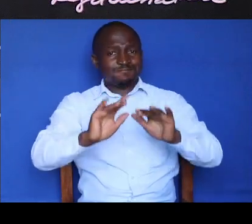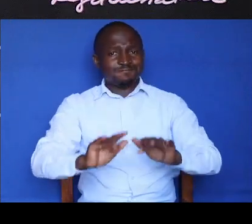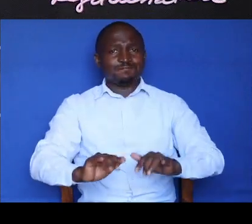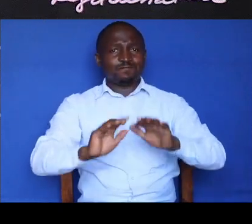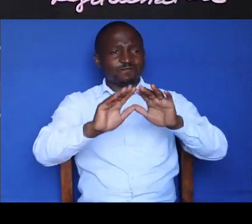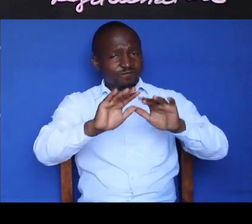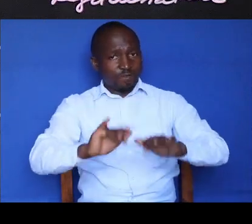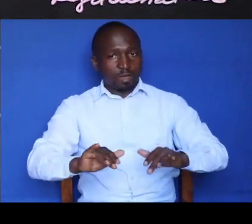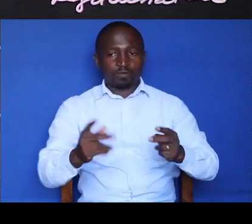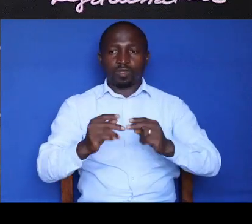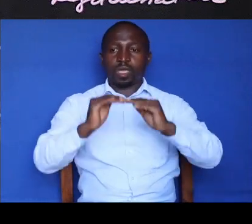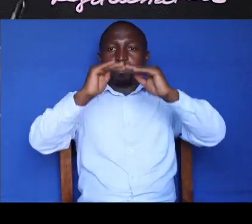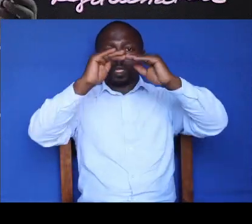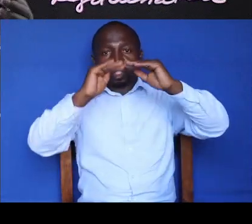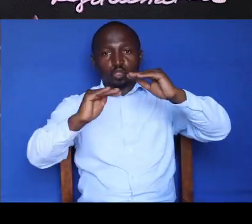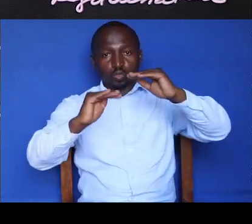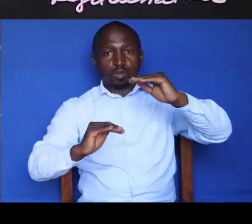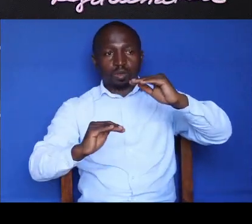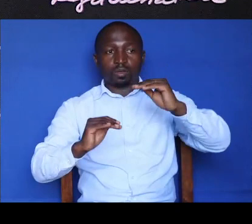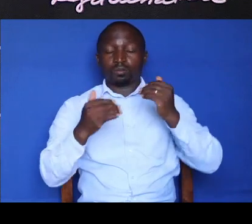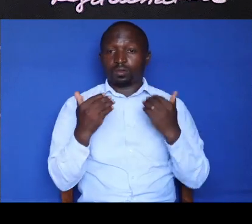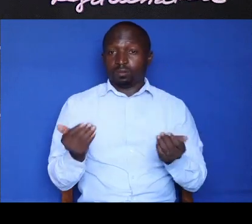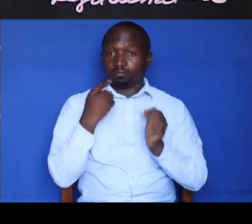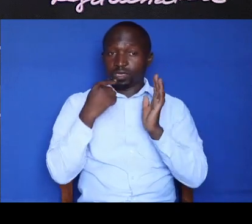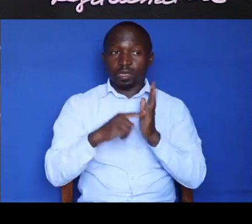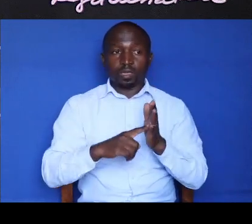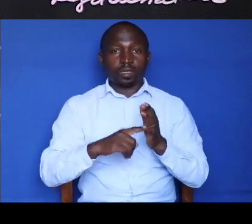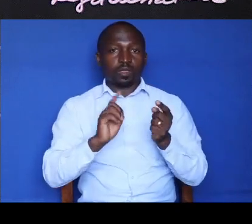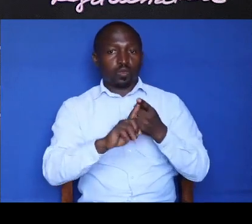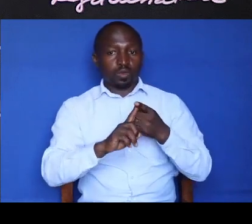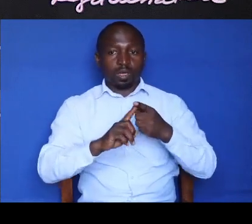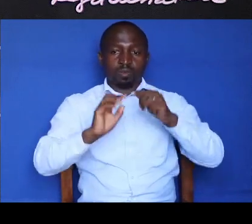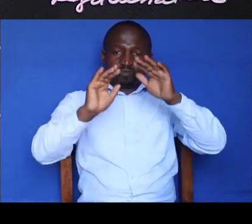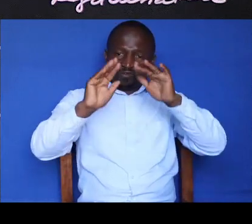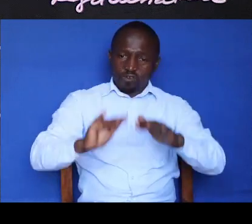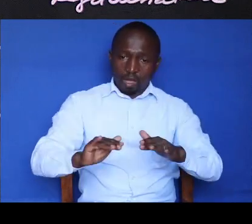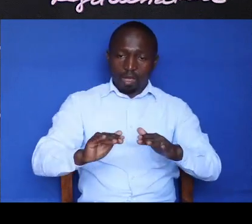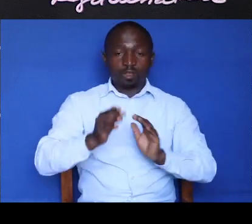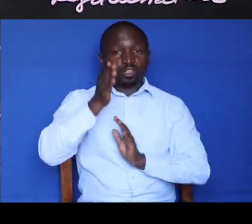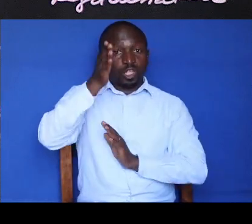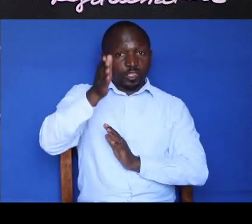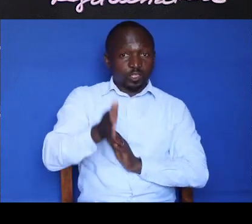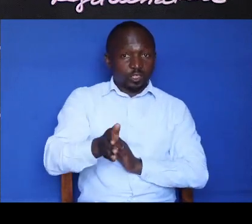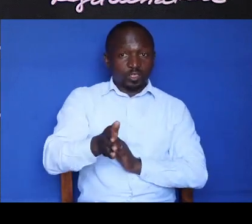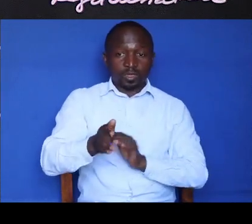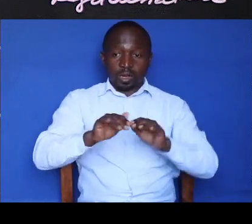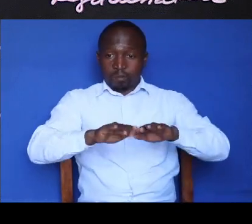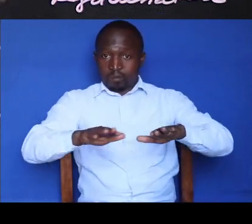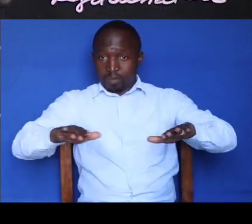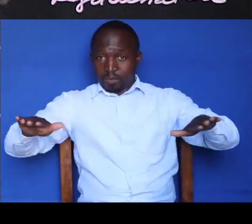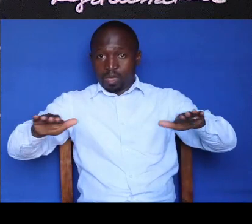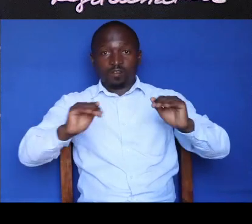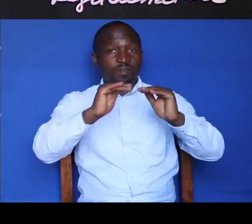eroded, lowered. It means here there is some sort of both vertical and lateral erosion. But some parts of the